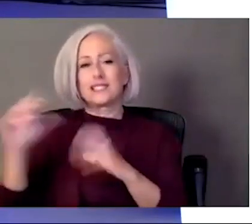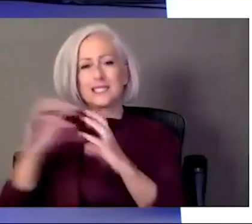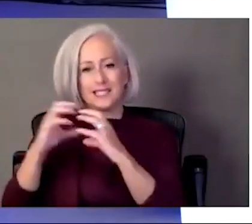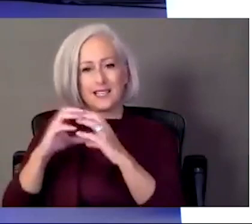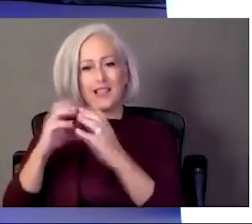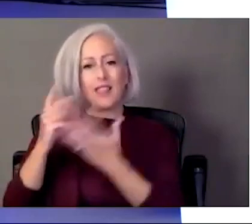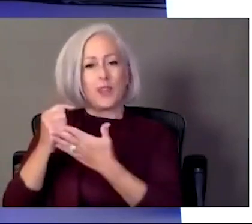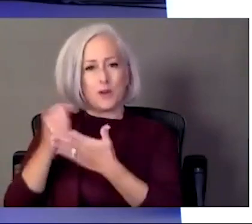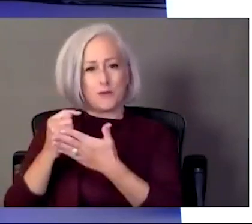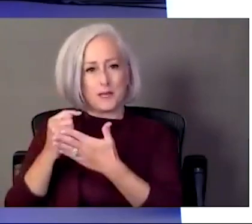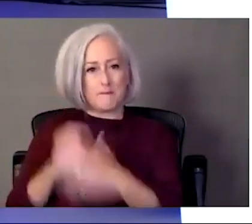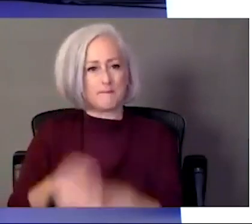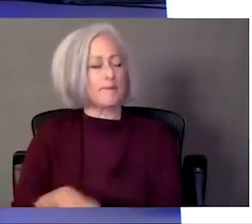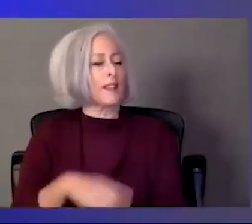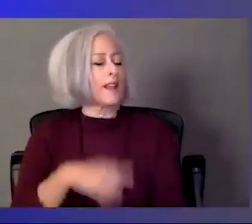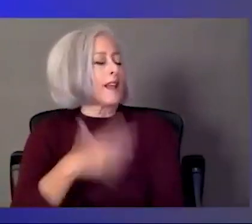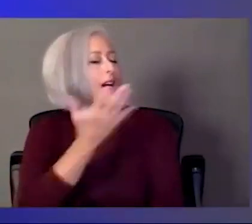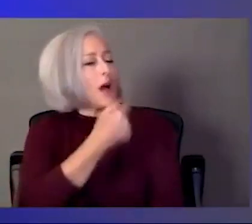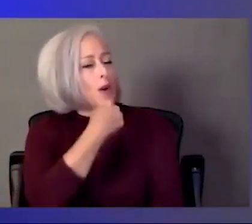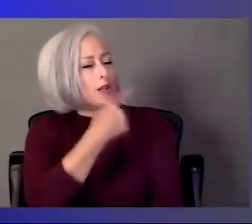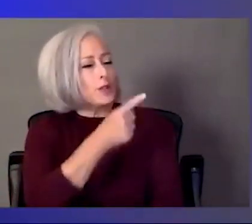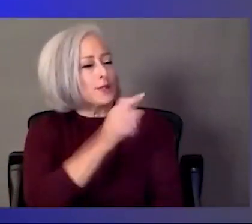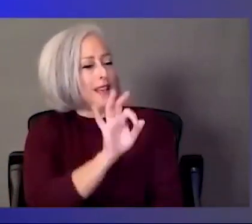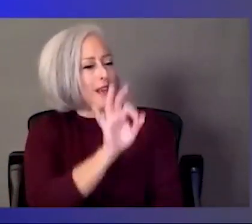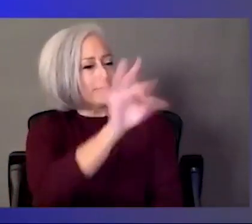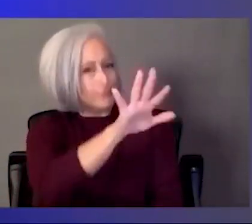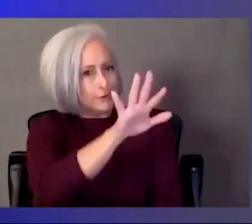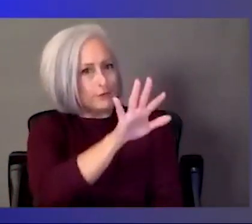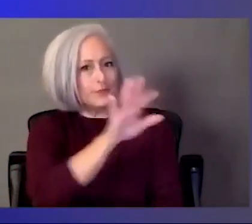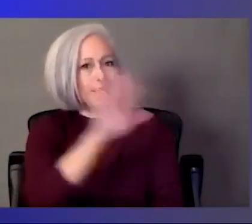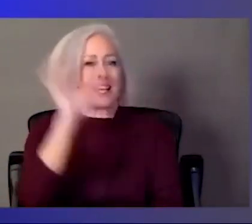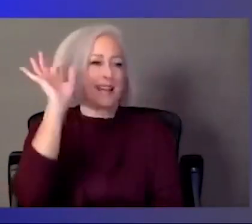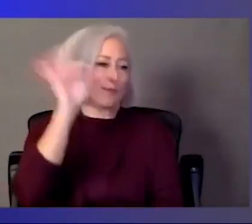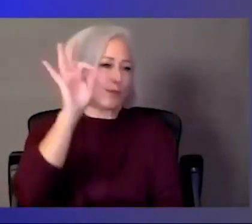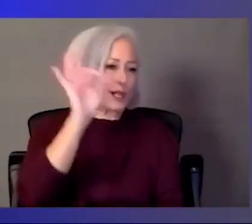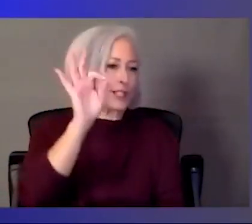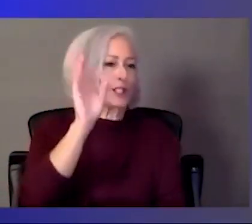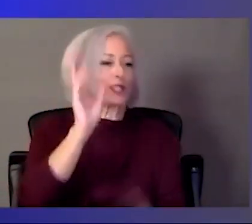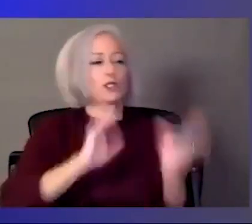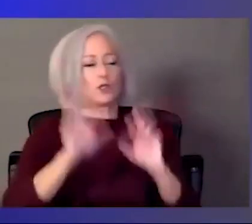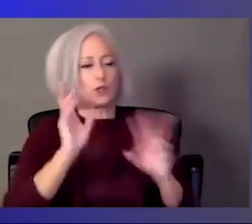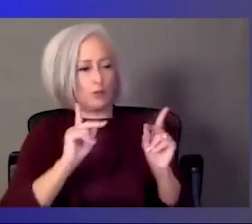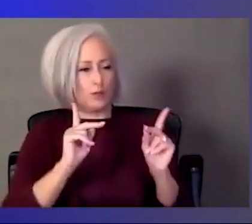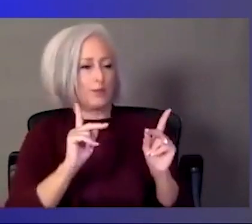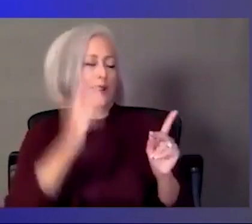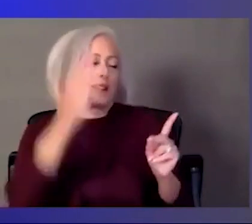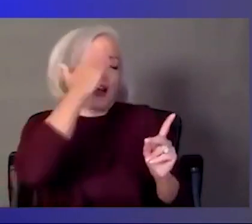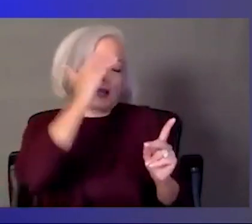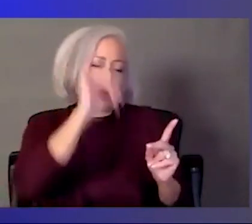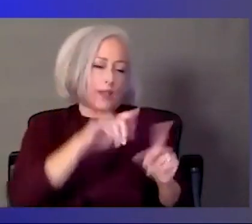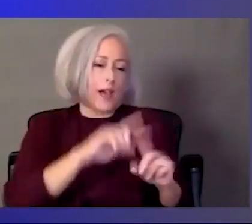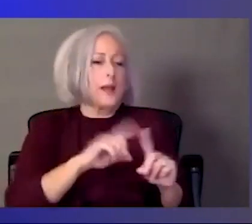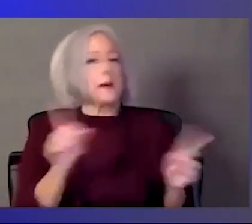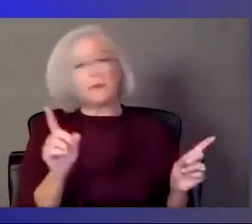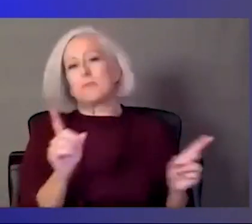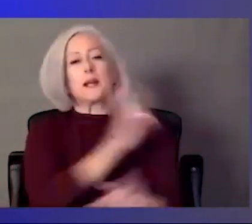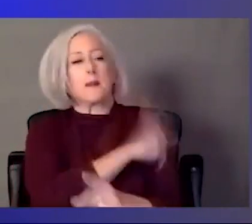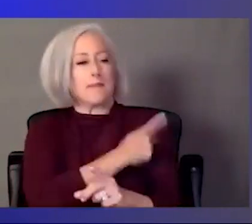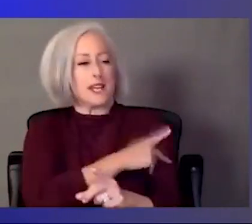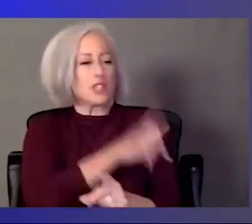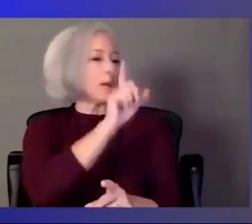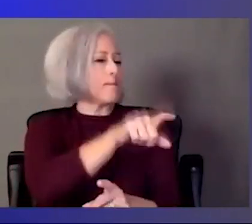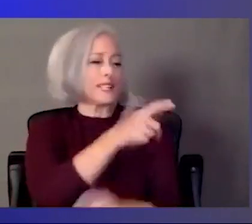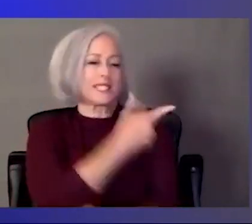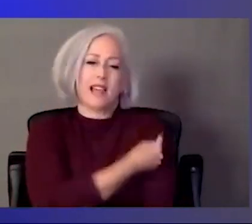just want to throw this out there, and I'm preaching to the converted here already, but our patients must be vaccinated.